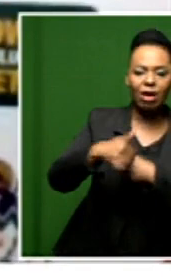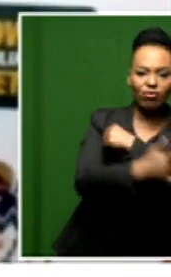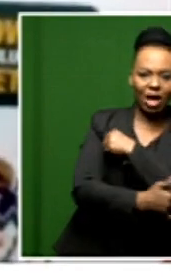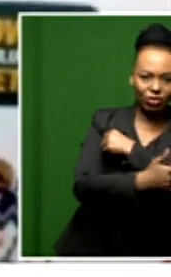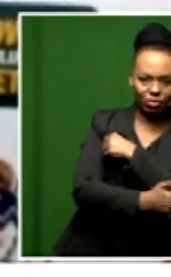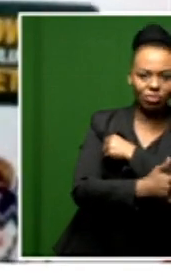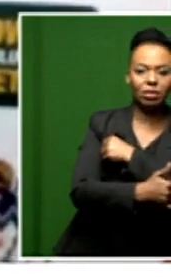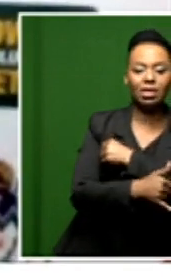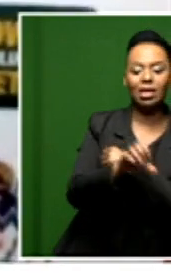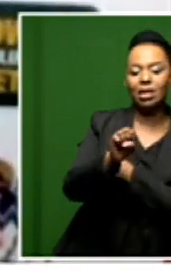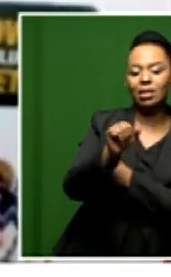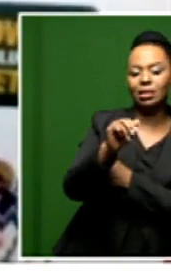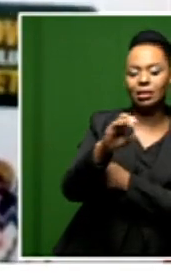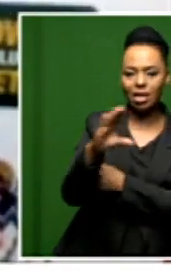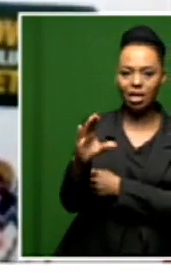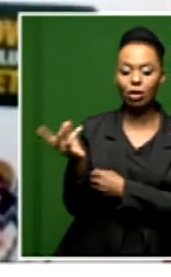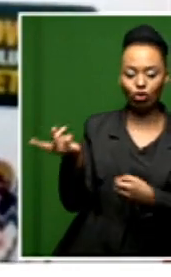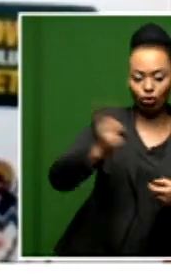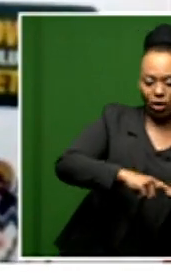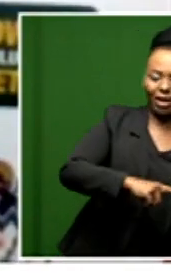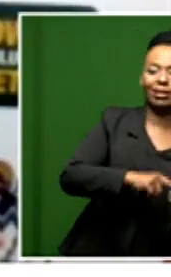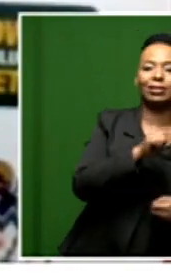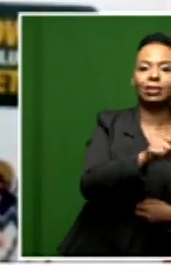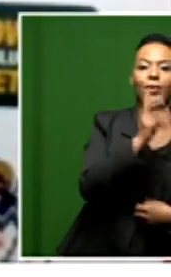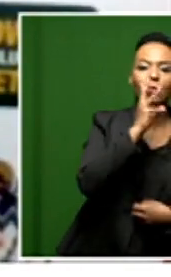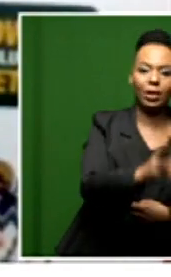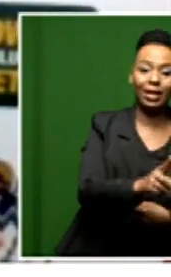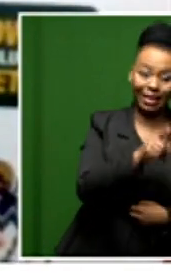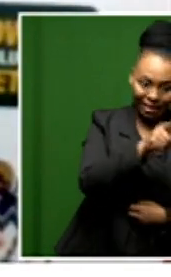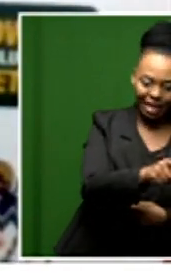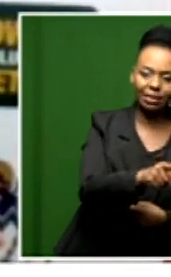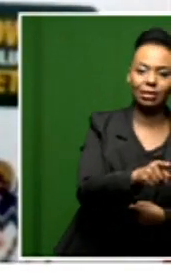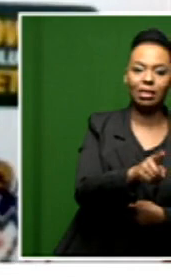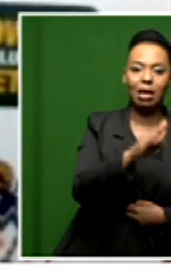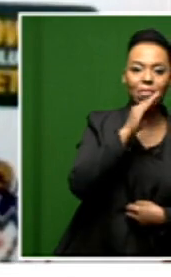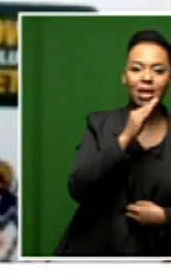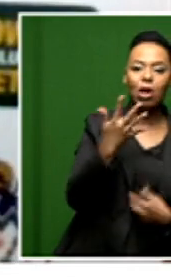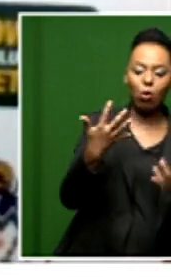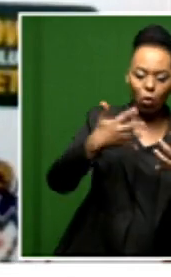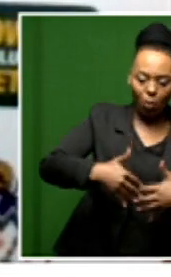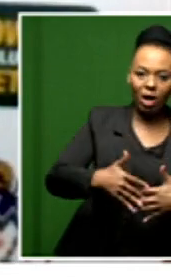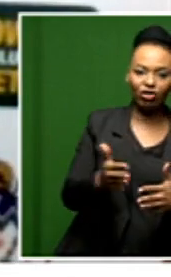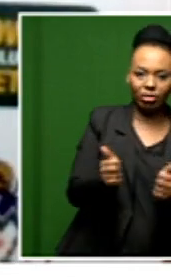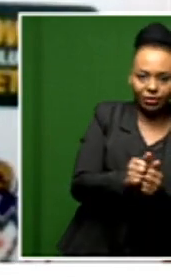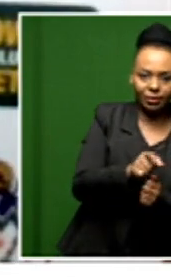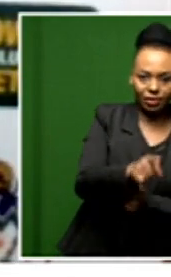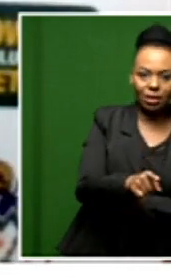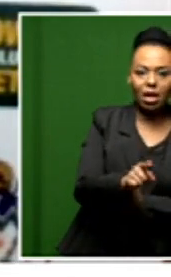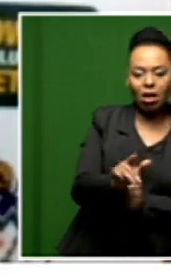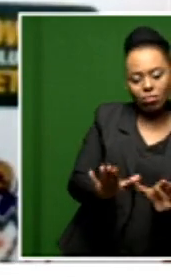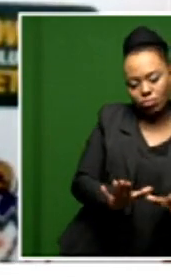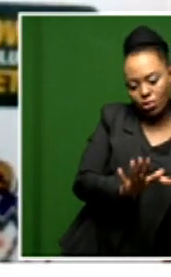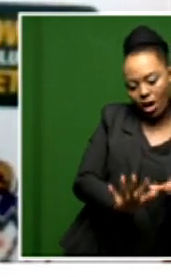in the SADC. And that promotes cooperation within the SADC as a region now